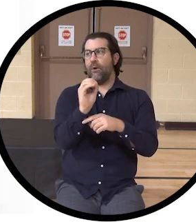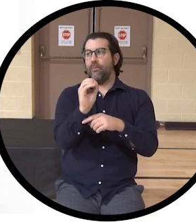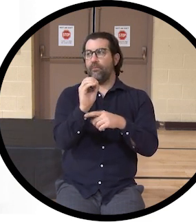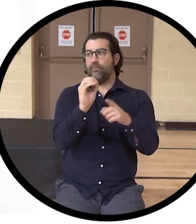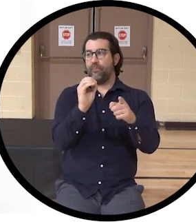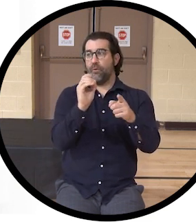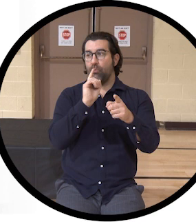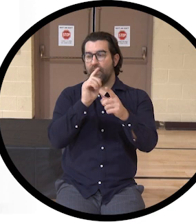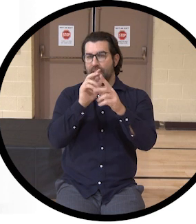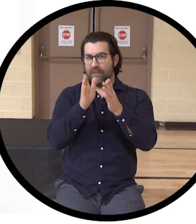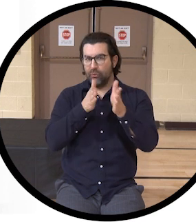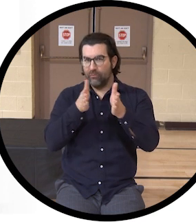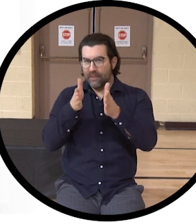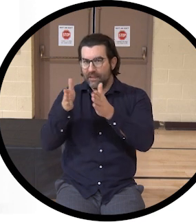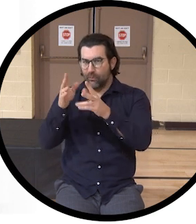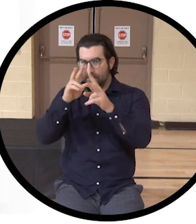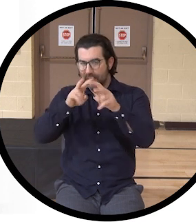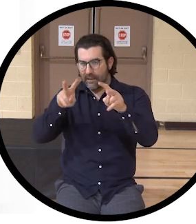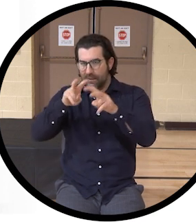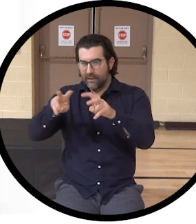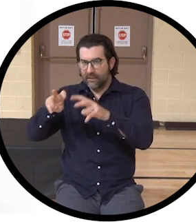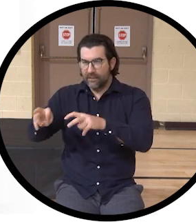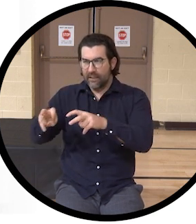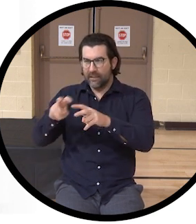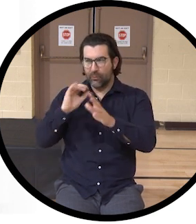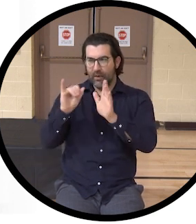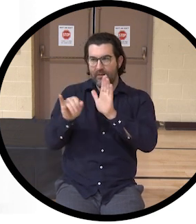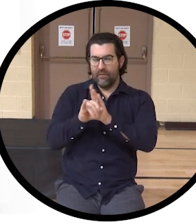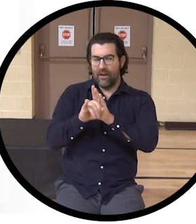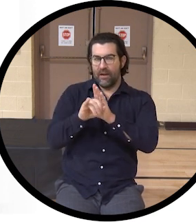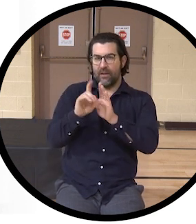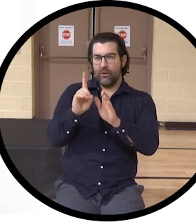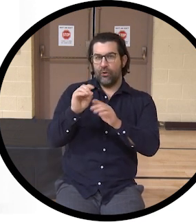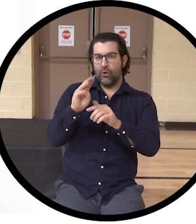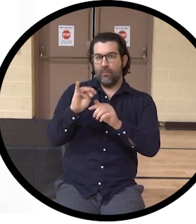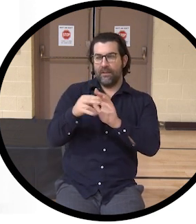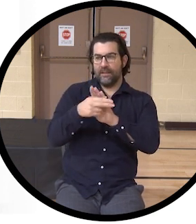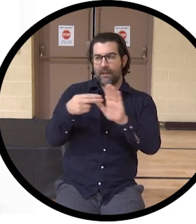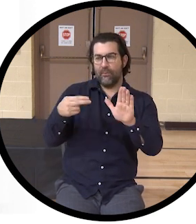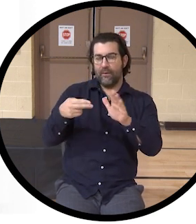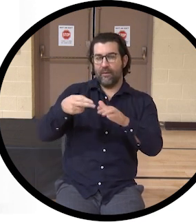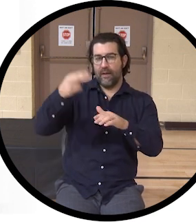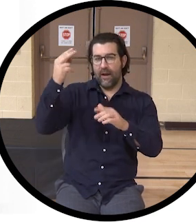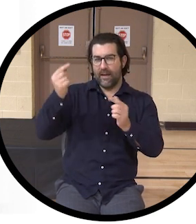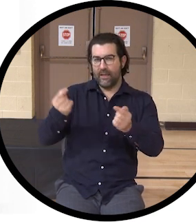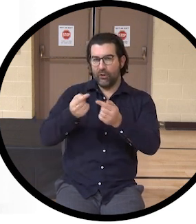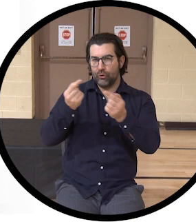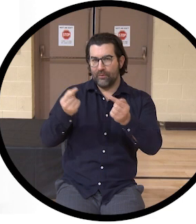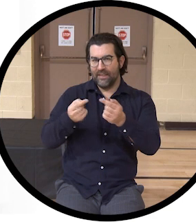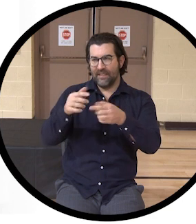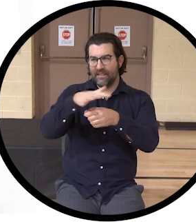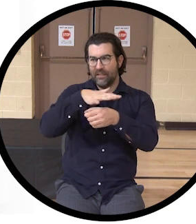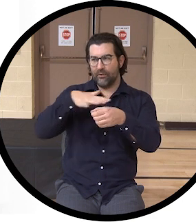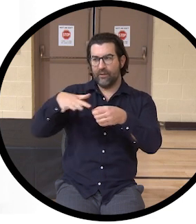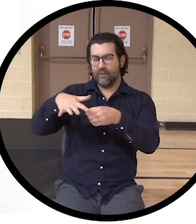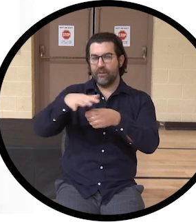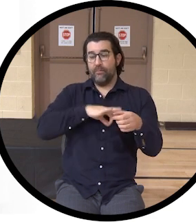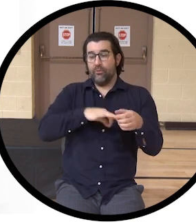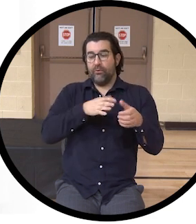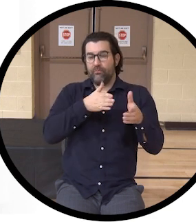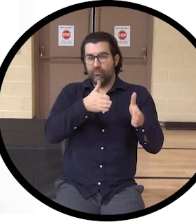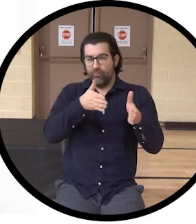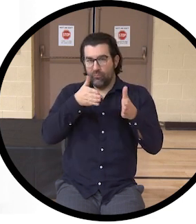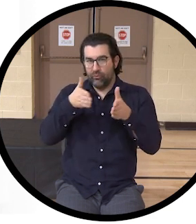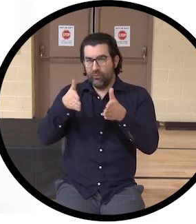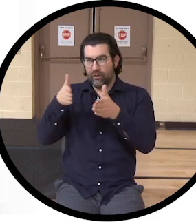analysis of our city streets to identify what Domi is calling the high injury network. So these are the streets in the city of Pittsburgh.